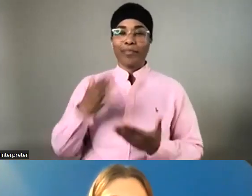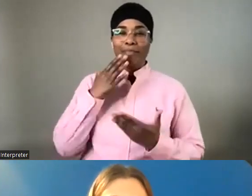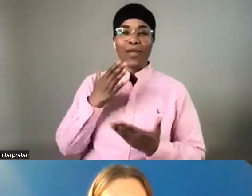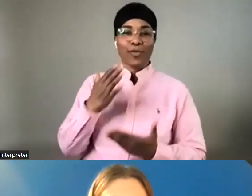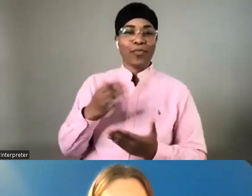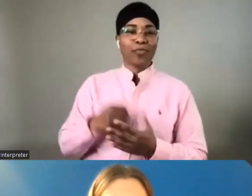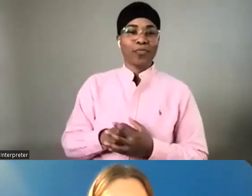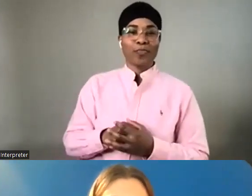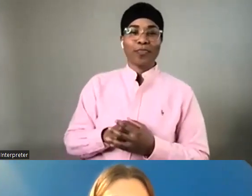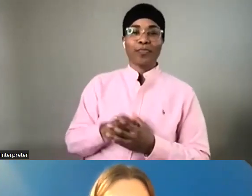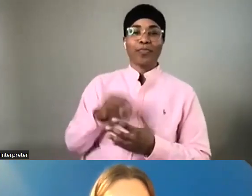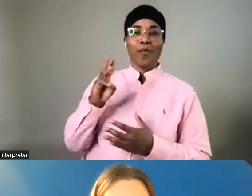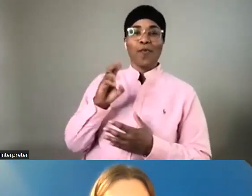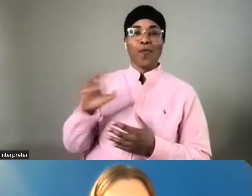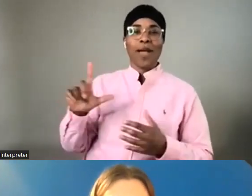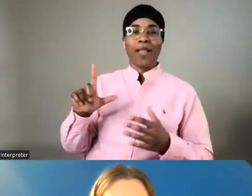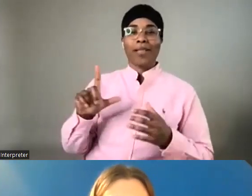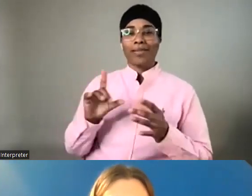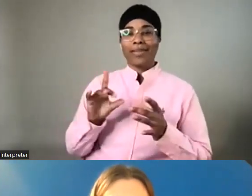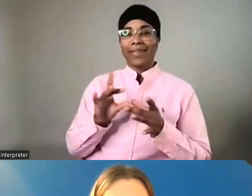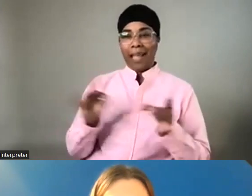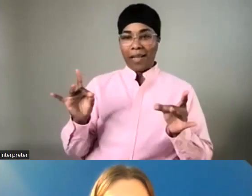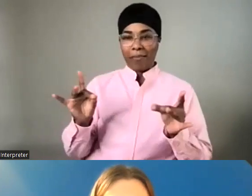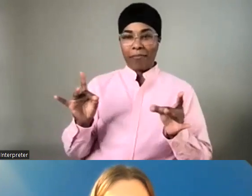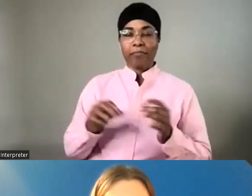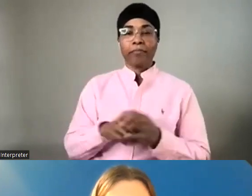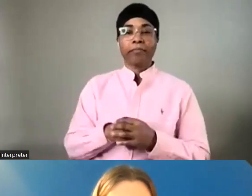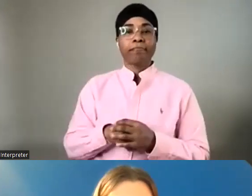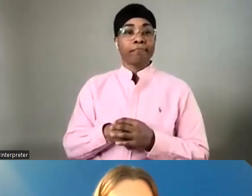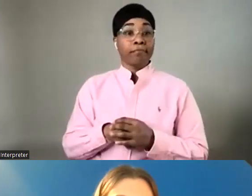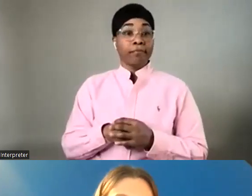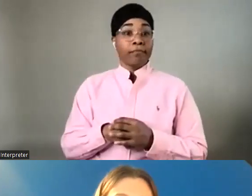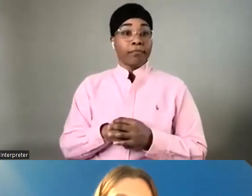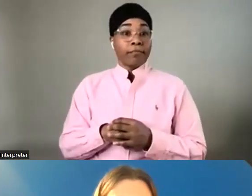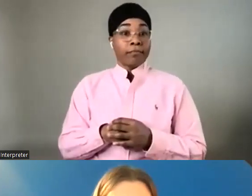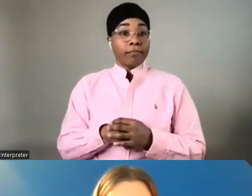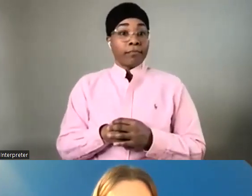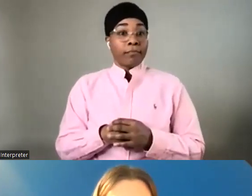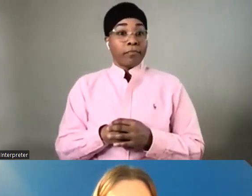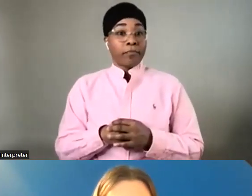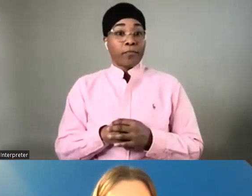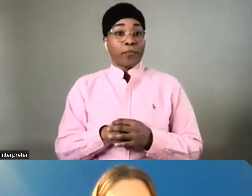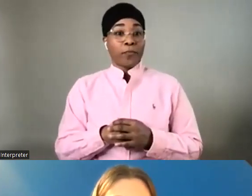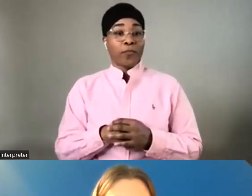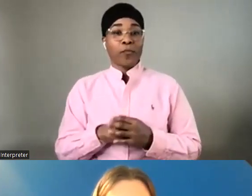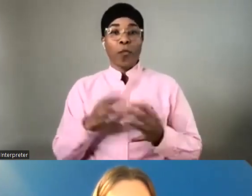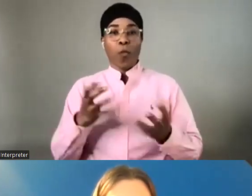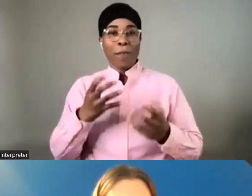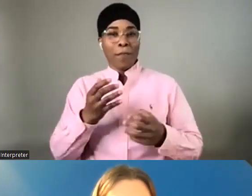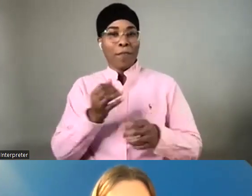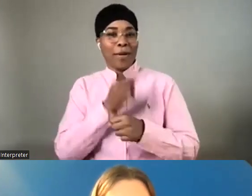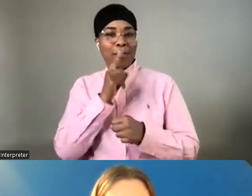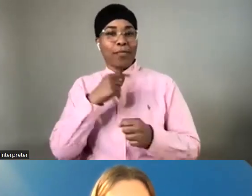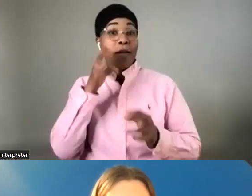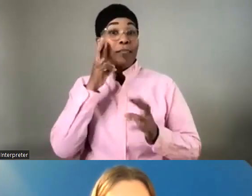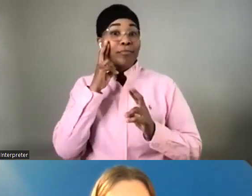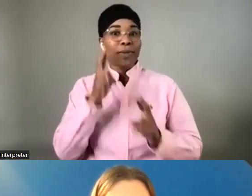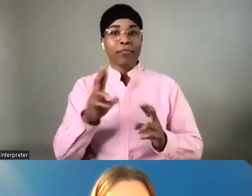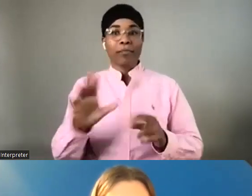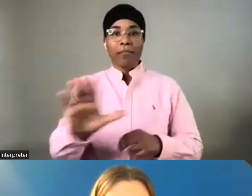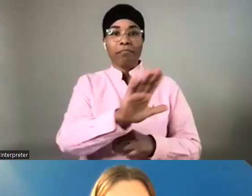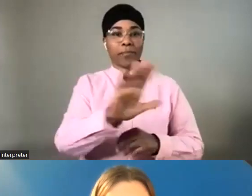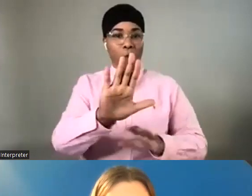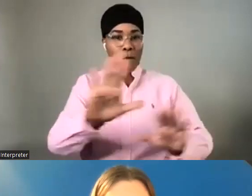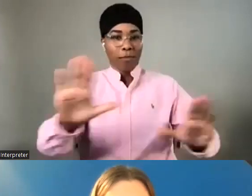I just want to be mindful of your time and all our attendees' times.